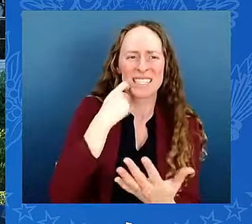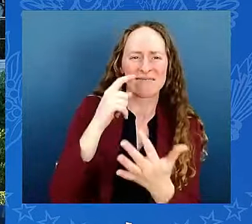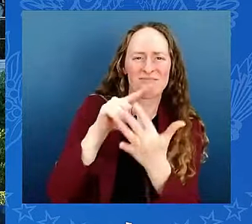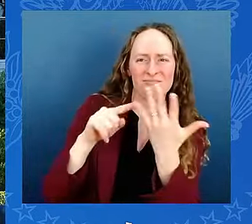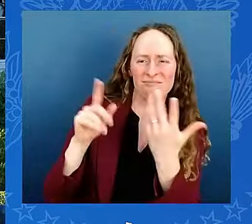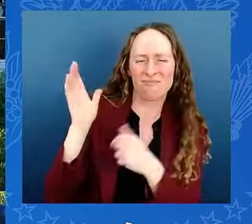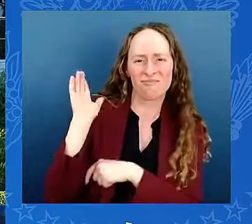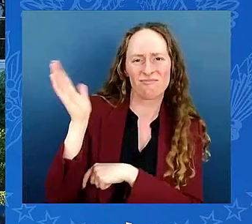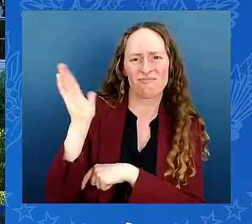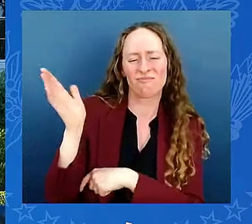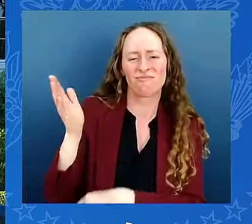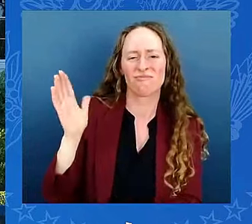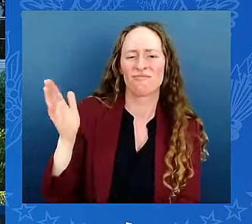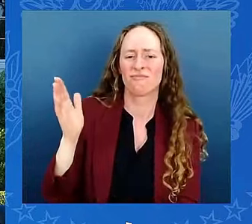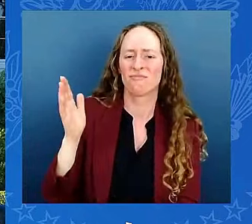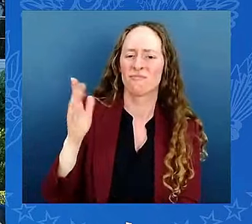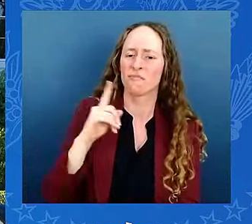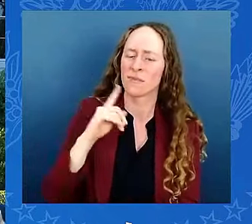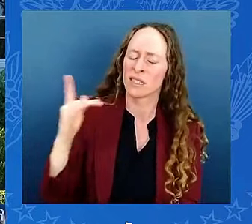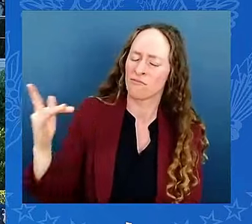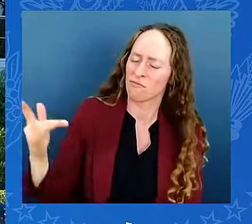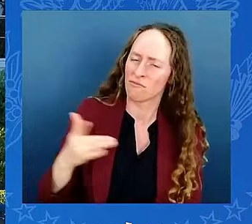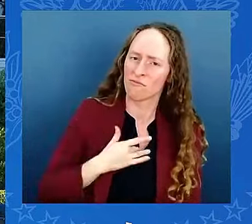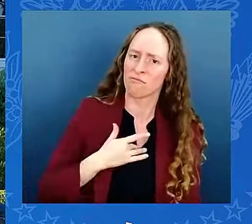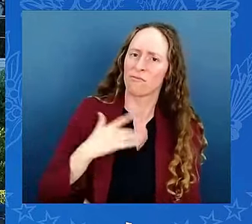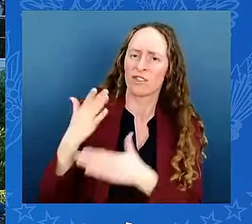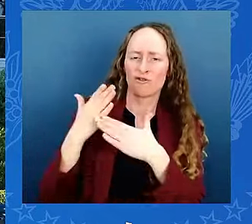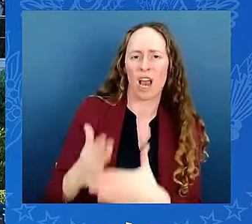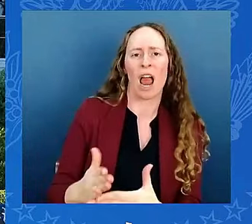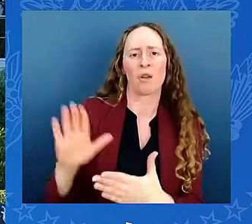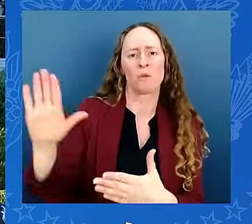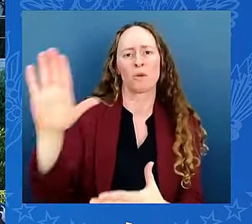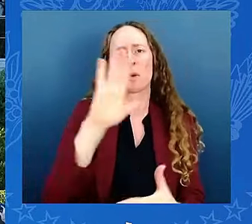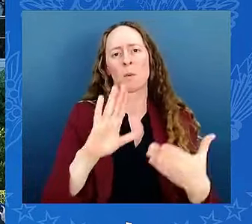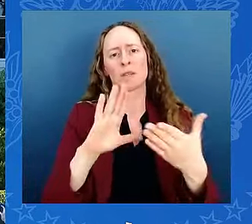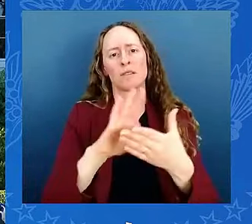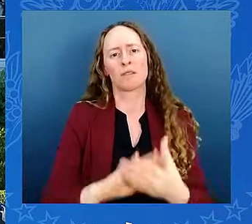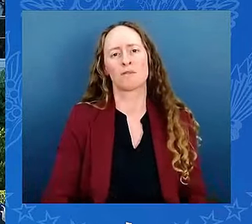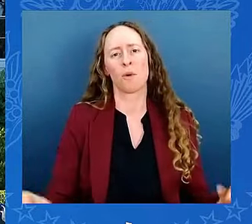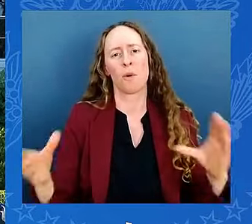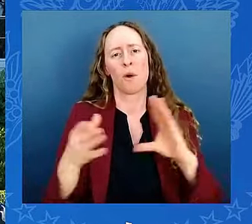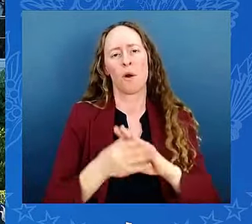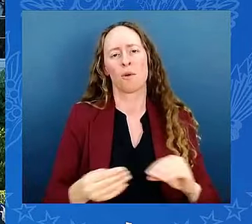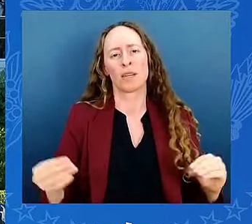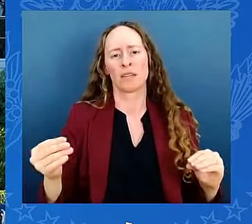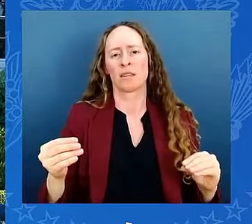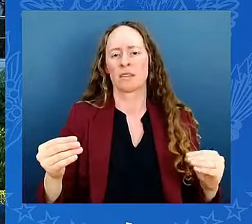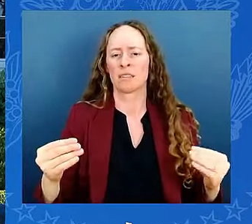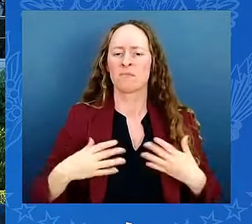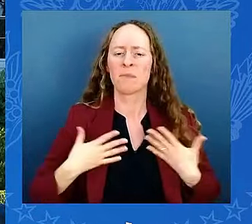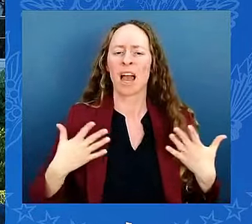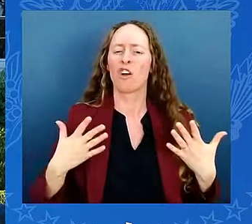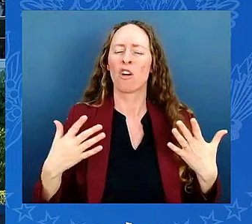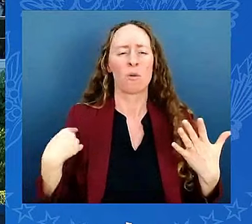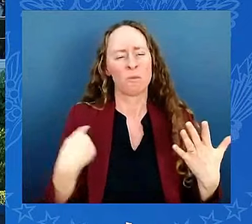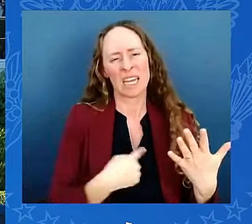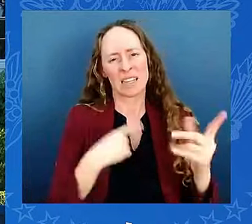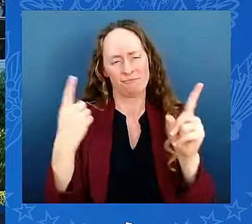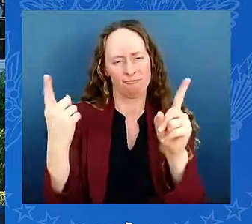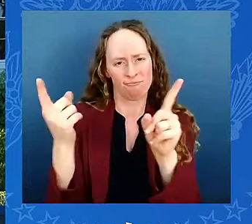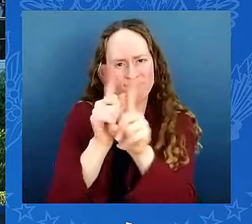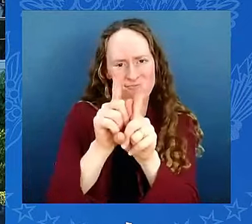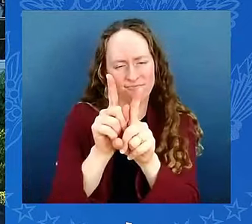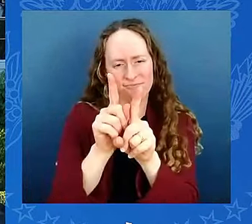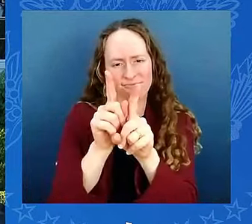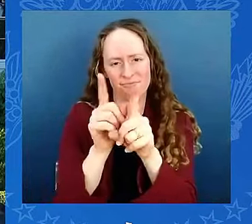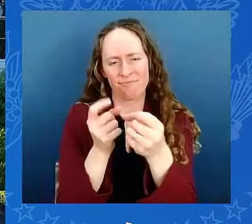the nation, and we stand with you. The entire nation stands with you. You know, my daughter Ashley, the love of my life